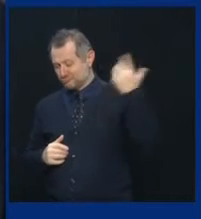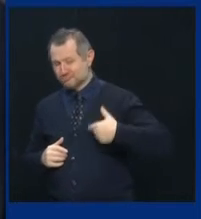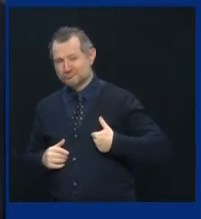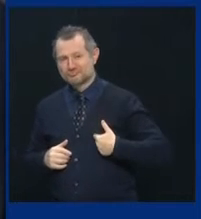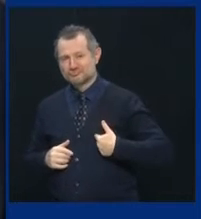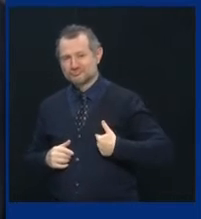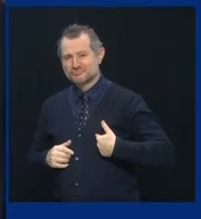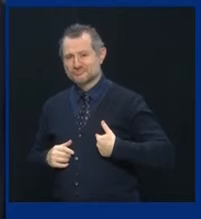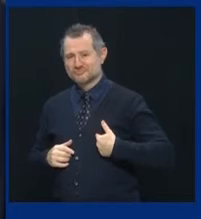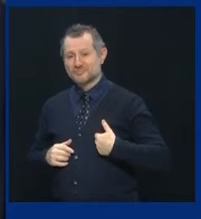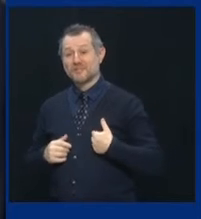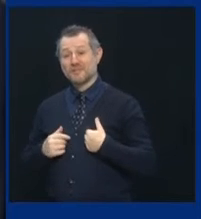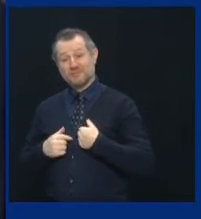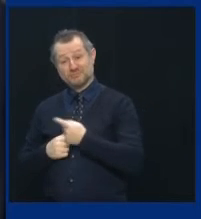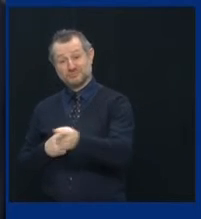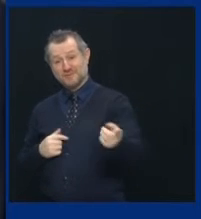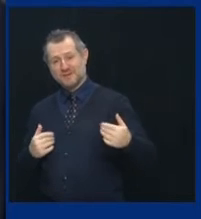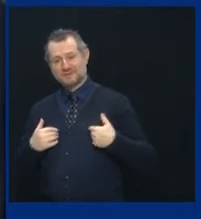any